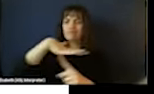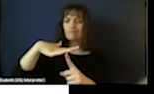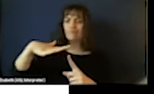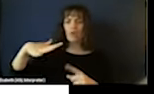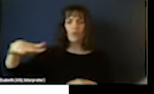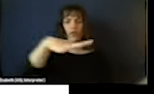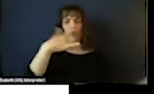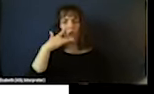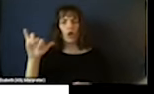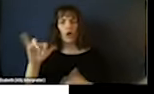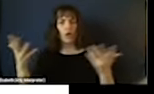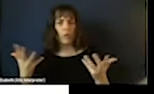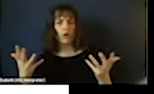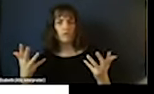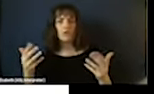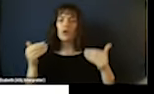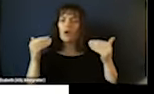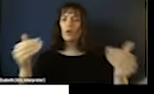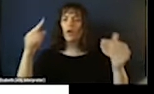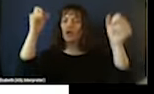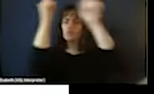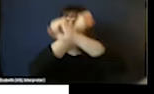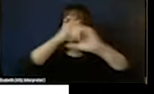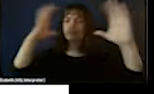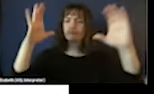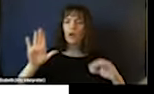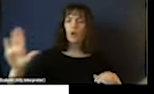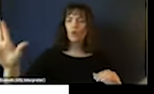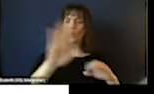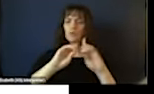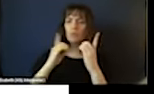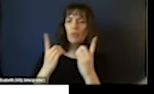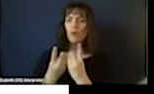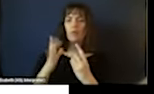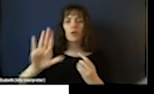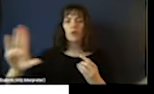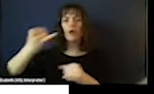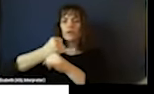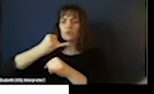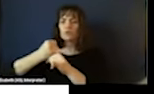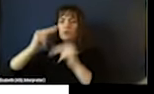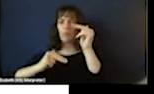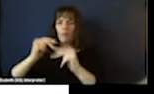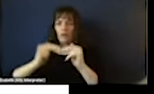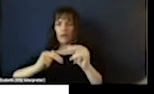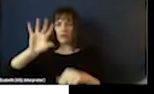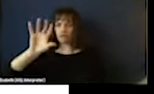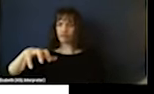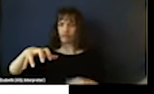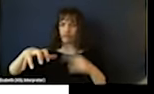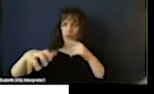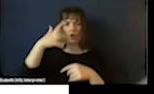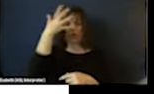take a moment to imagine or picture the building that your department or institution exists in. Are there wide, even